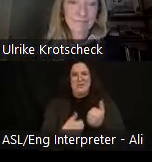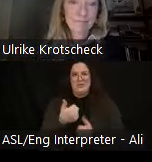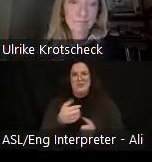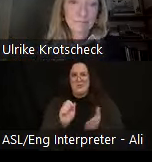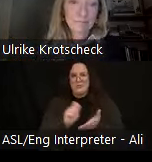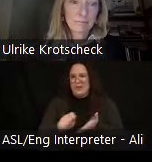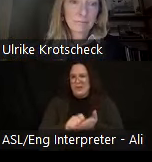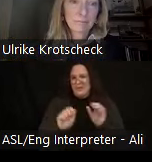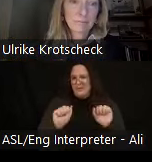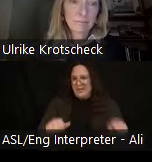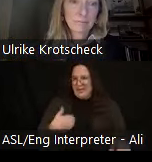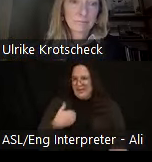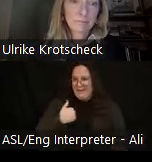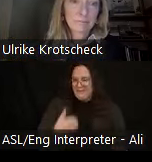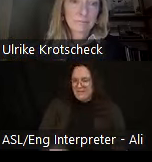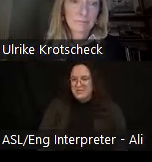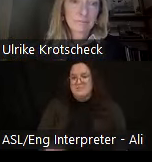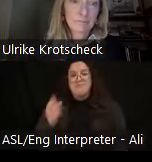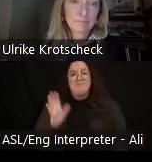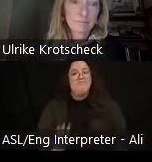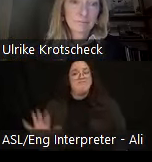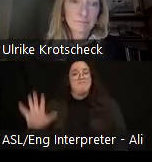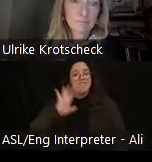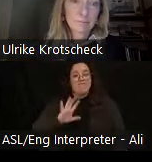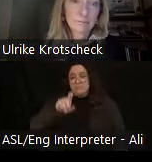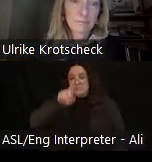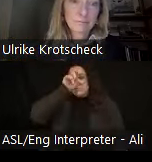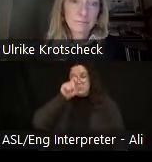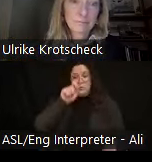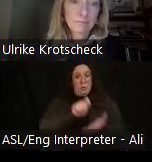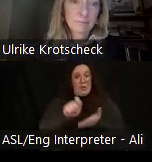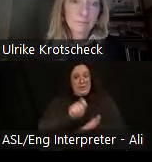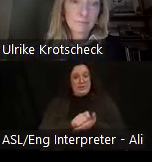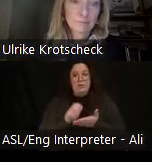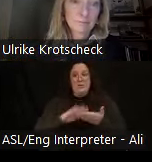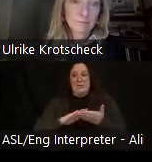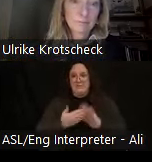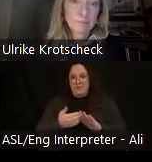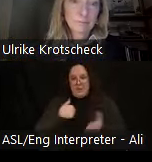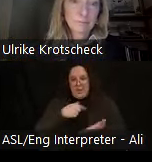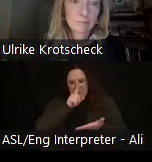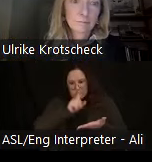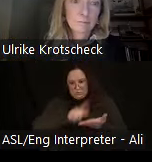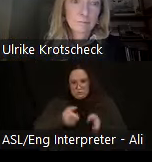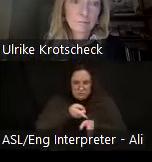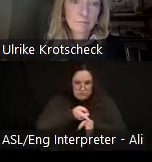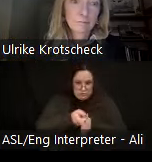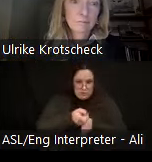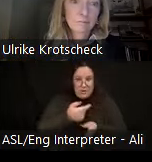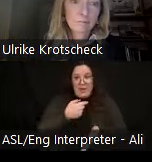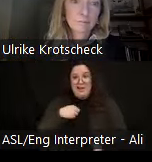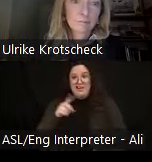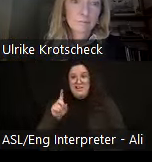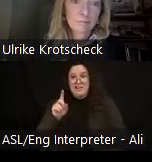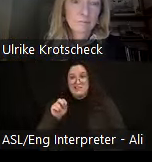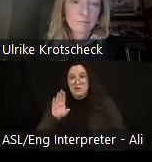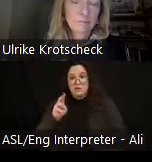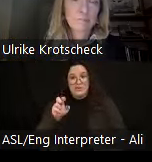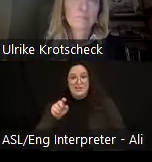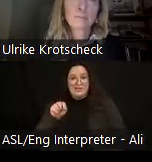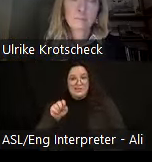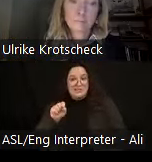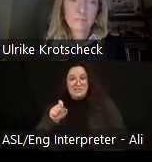because when we look at writing in ancient Egypt, the village that I study has documents that are